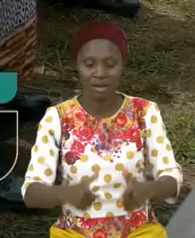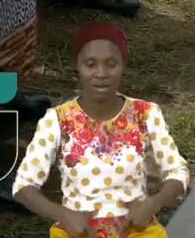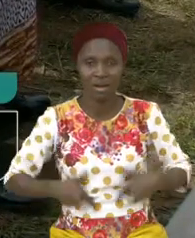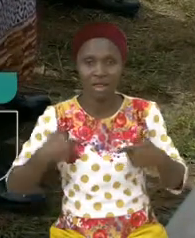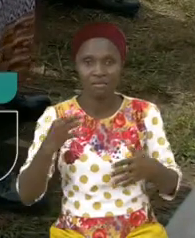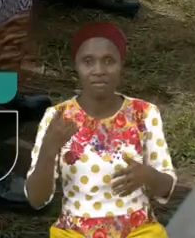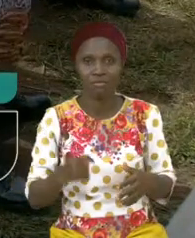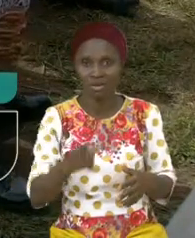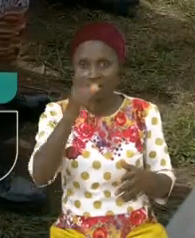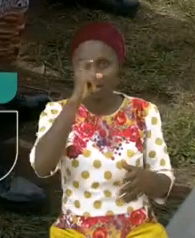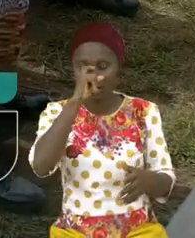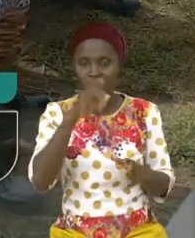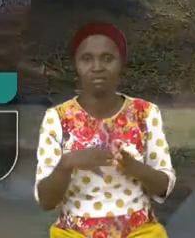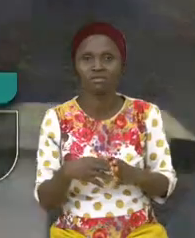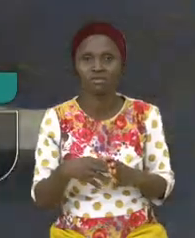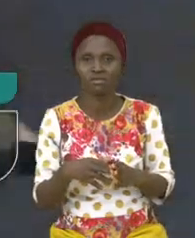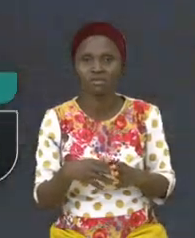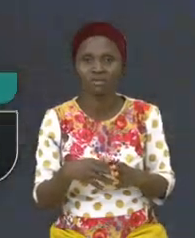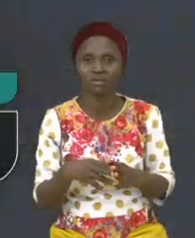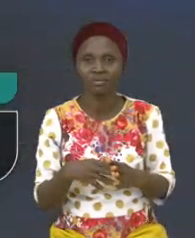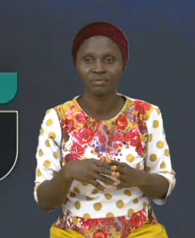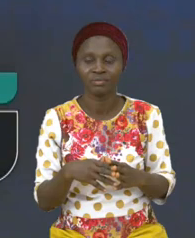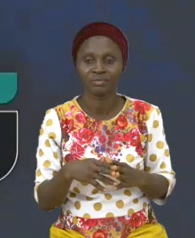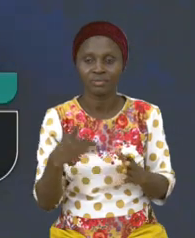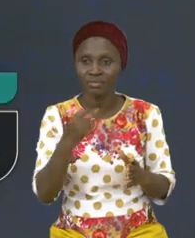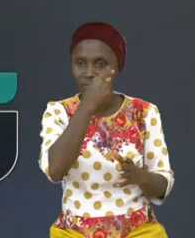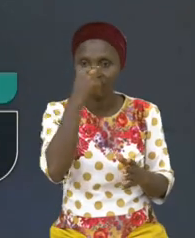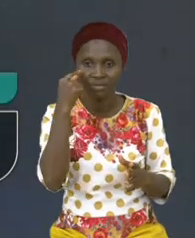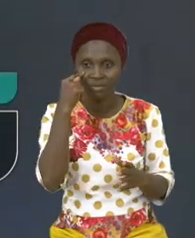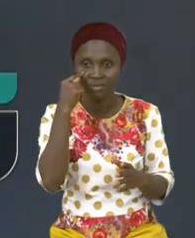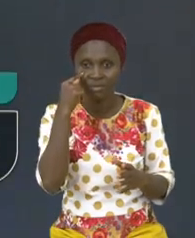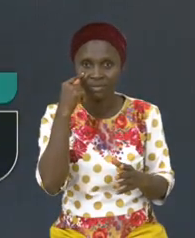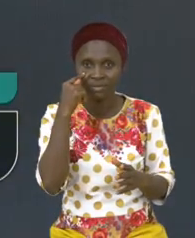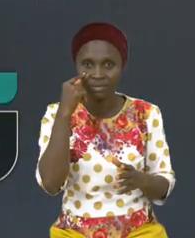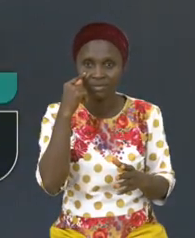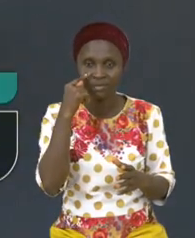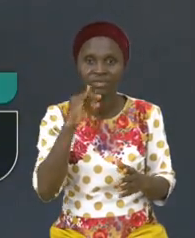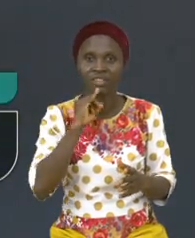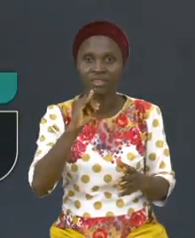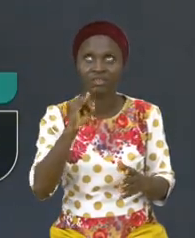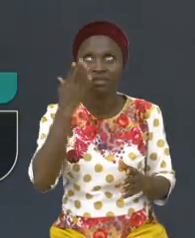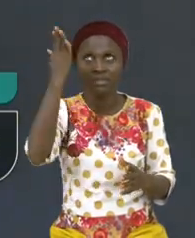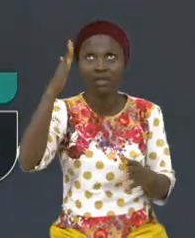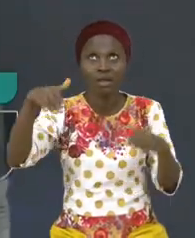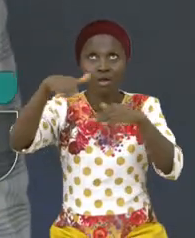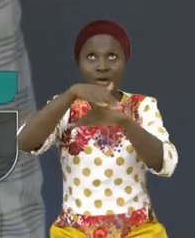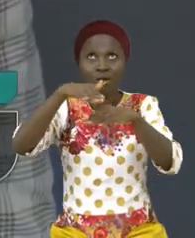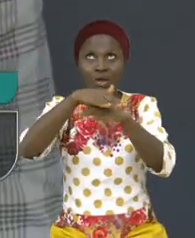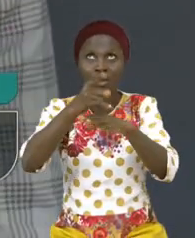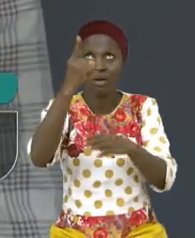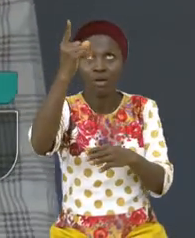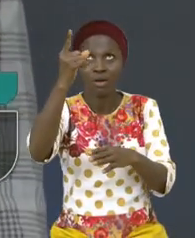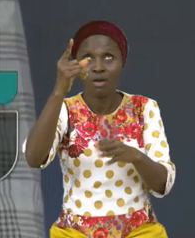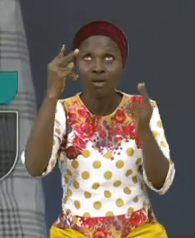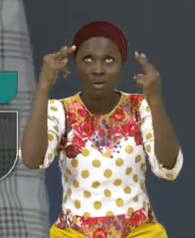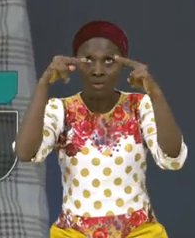eagle depends on his sight. It's there up above. Looks down